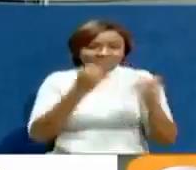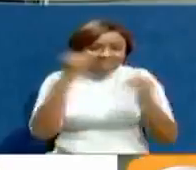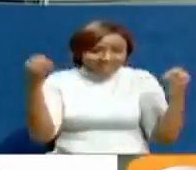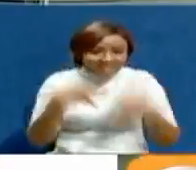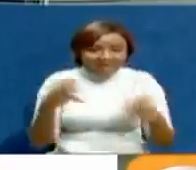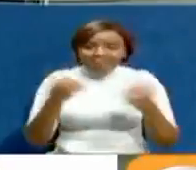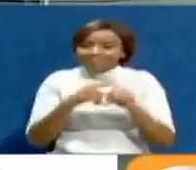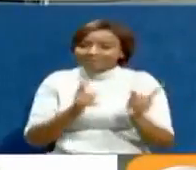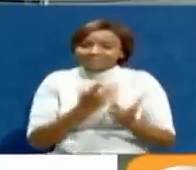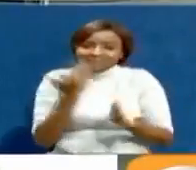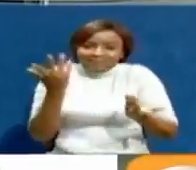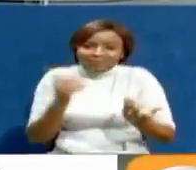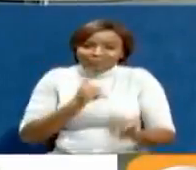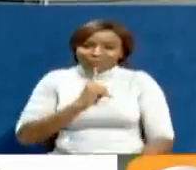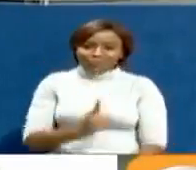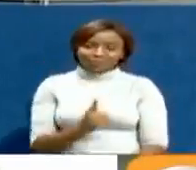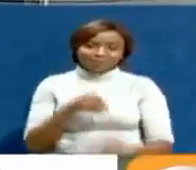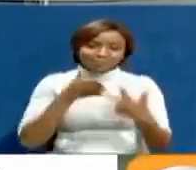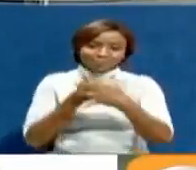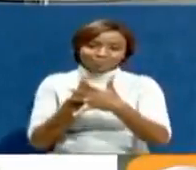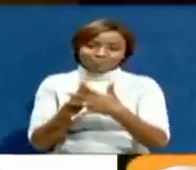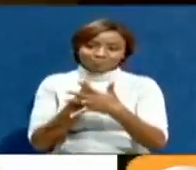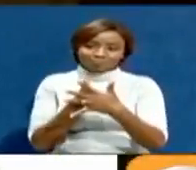the drawing board to save their businesses.